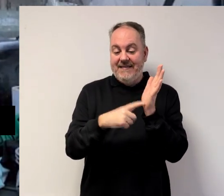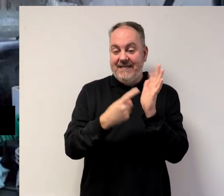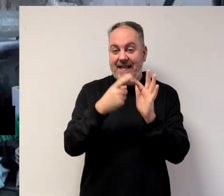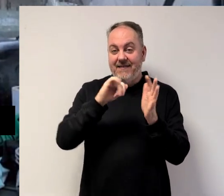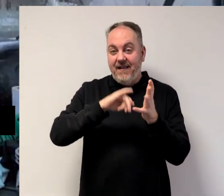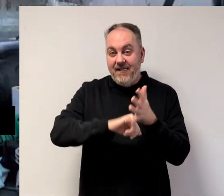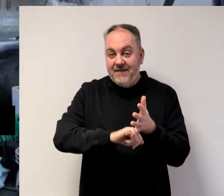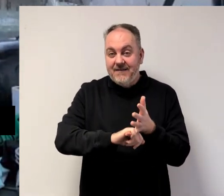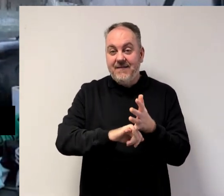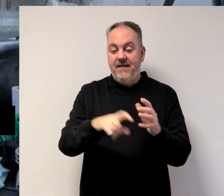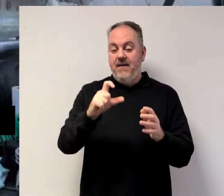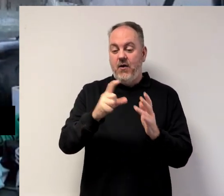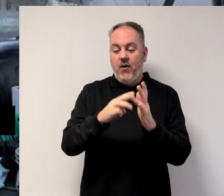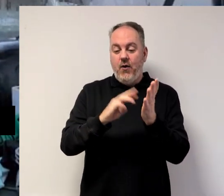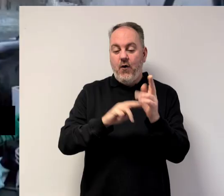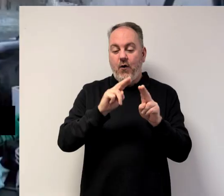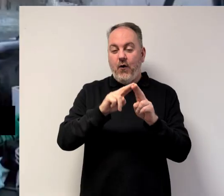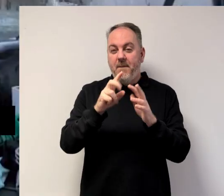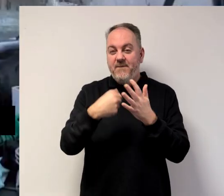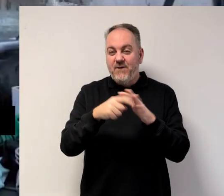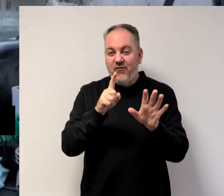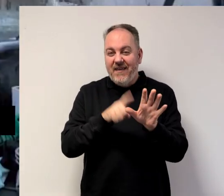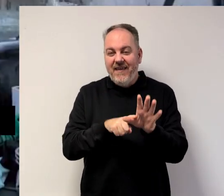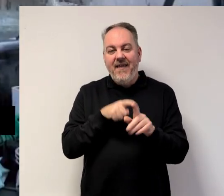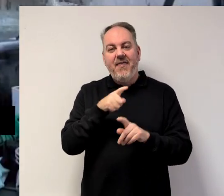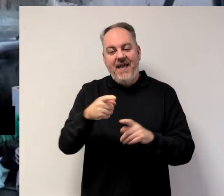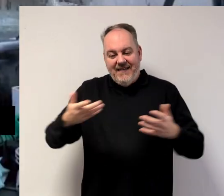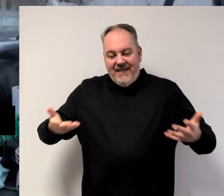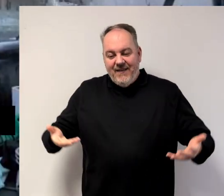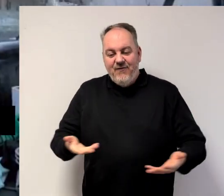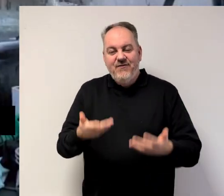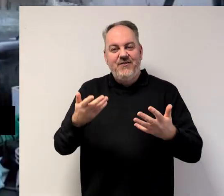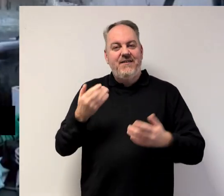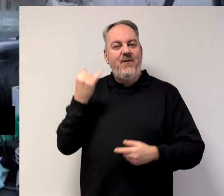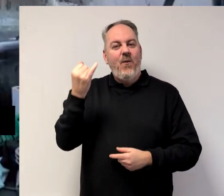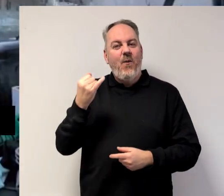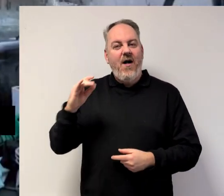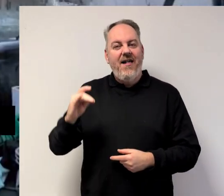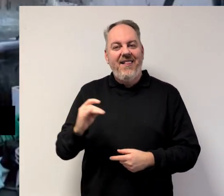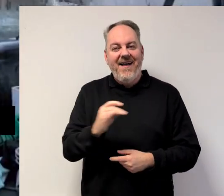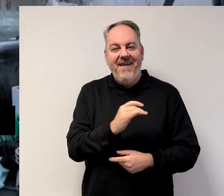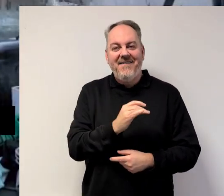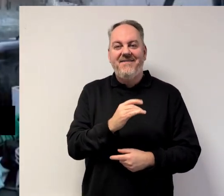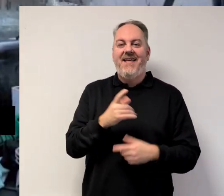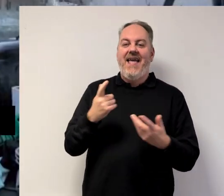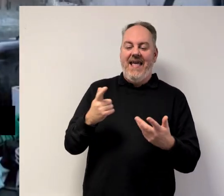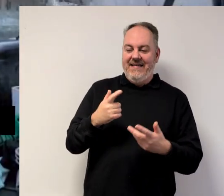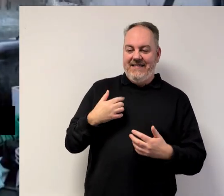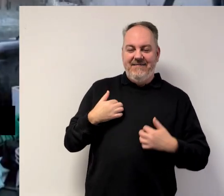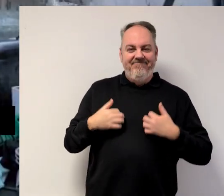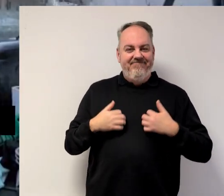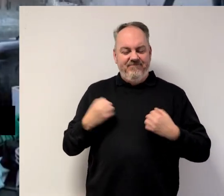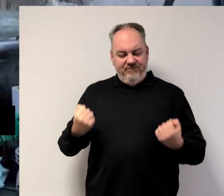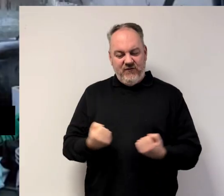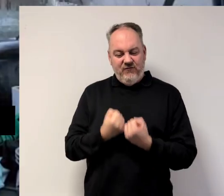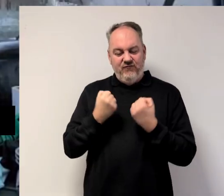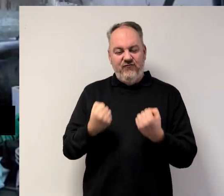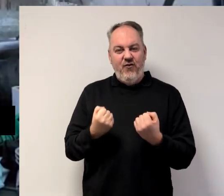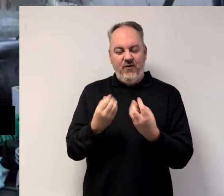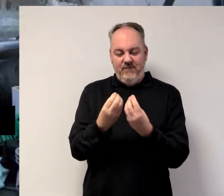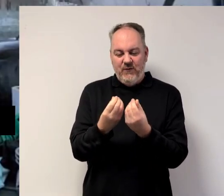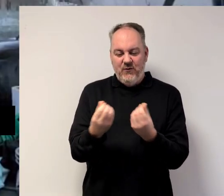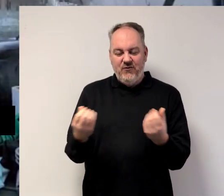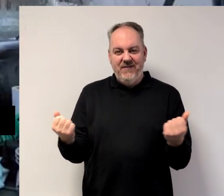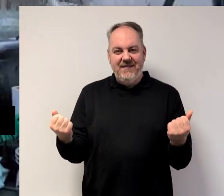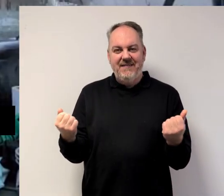pollinators, and the bonus that it's rich in plant nutrients. So it's like dust to dust,